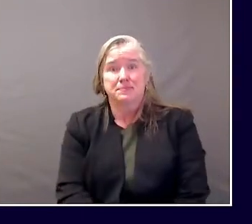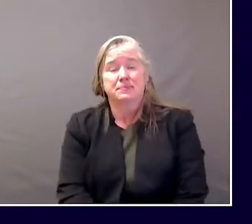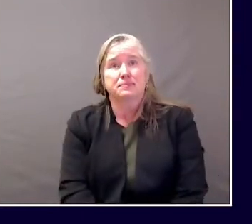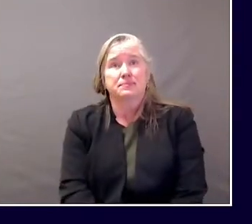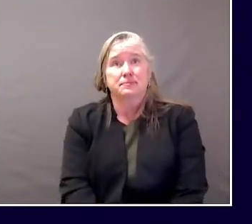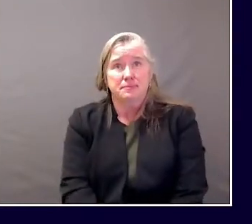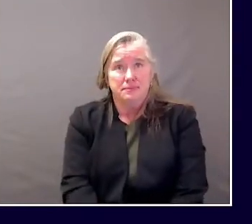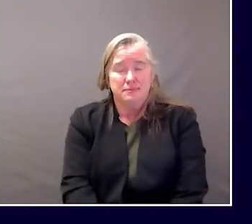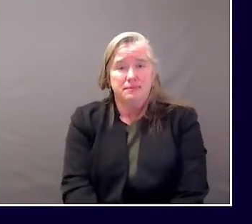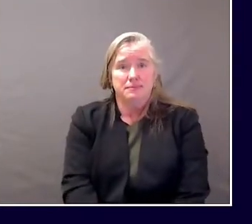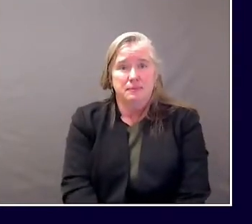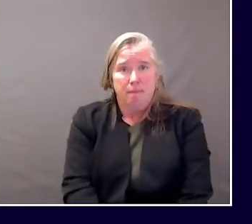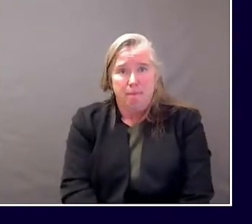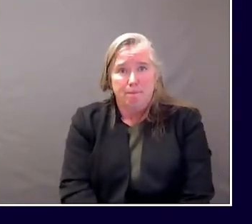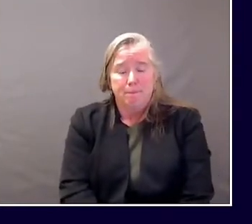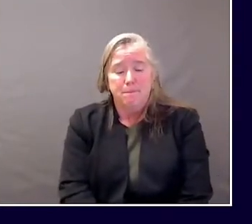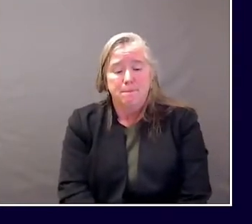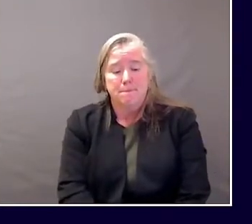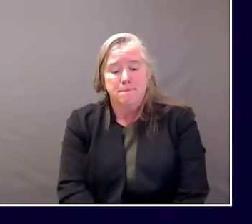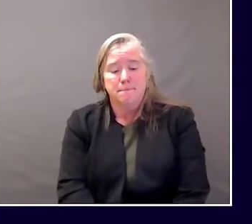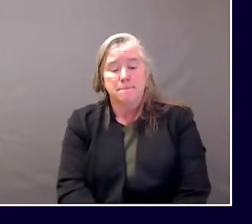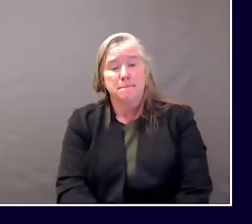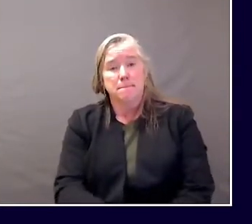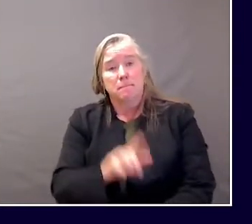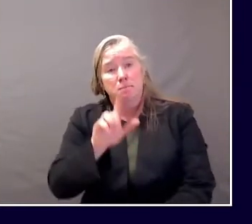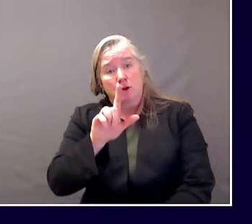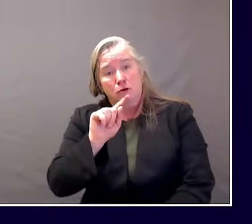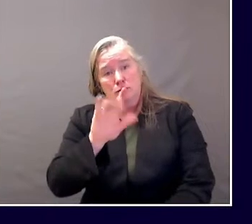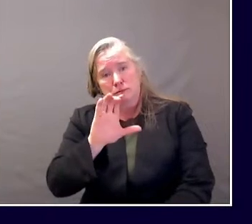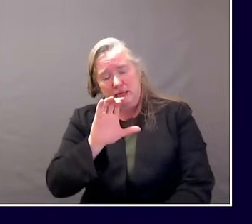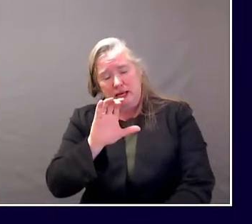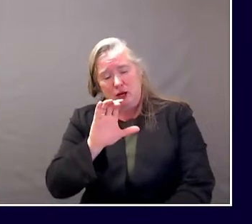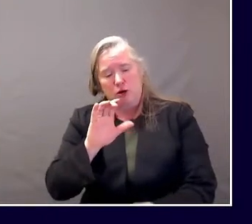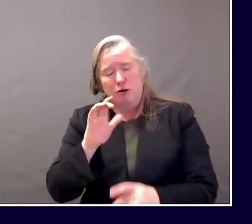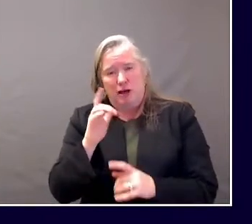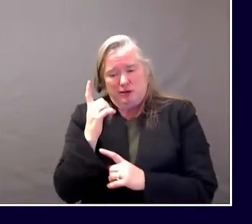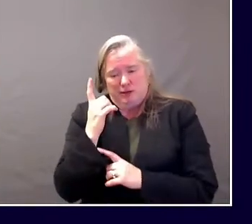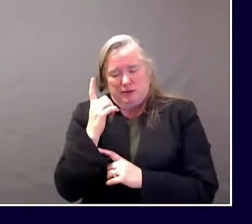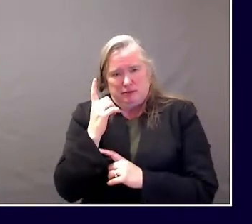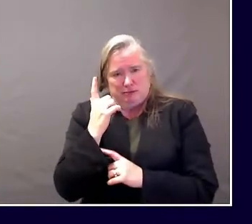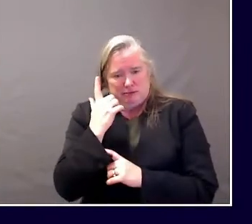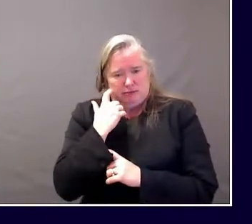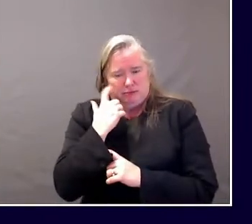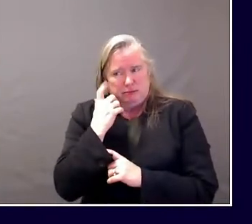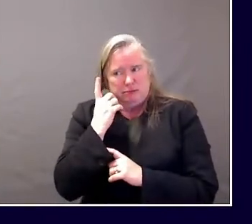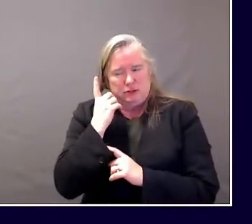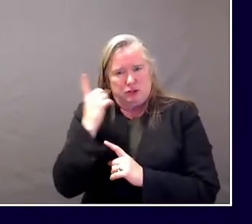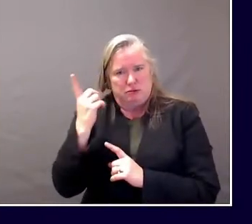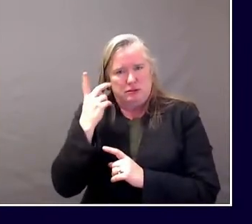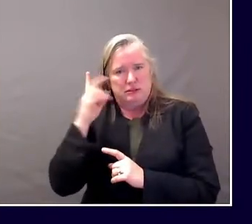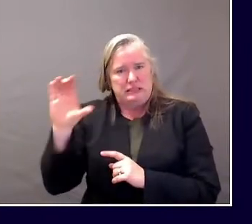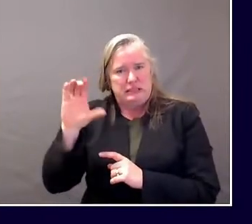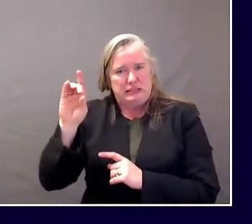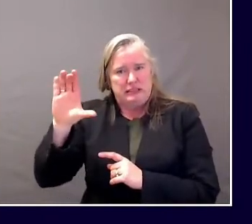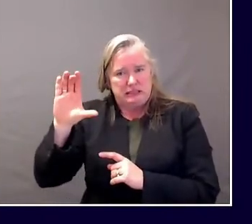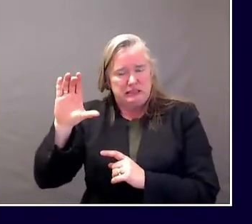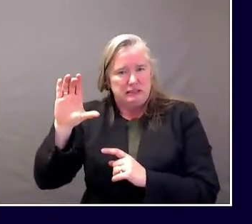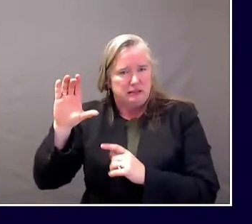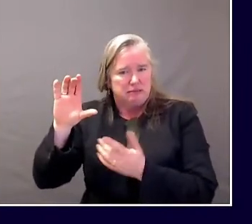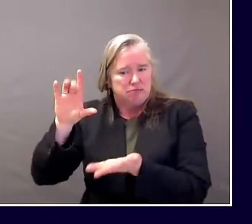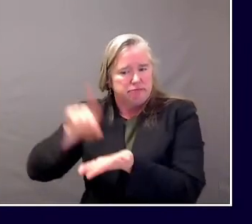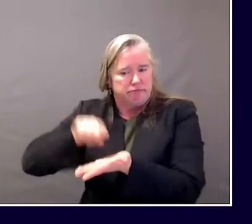to long-term care facilities, I was looking at an early release of a CDC paper, and it said high-risk exposures among healthcare